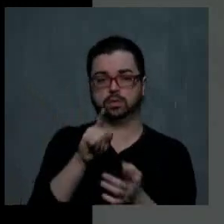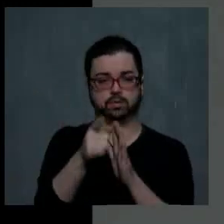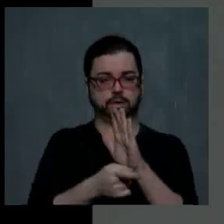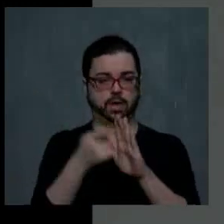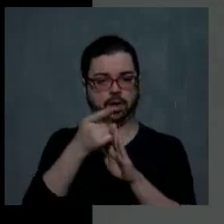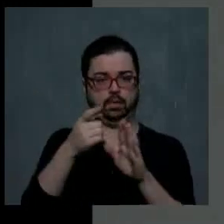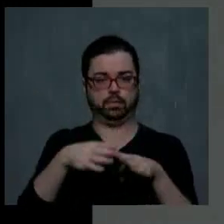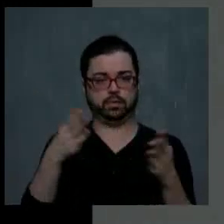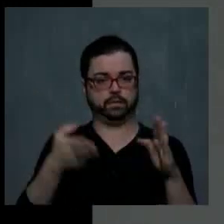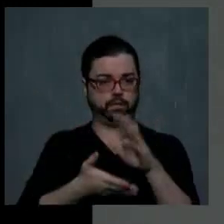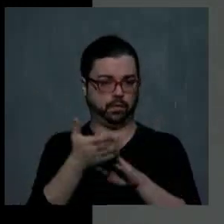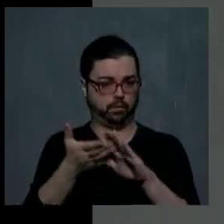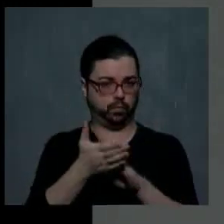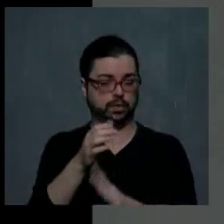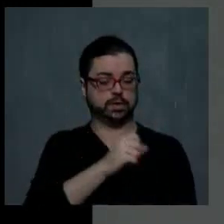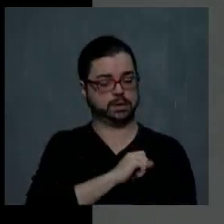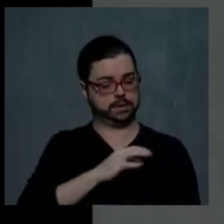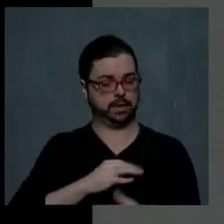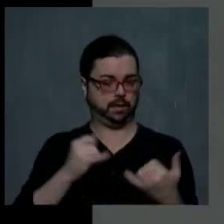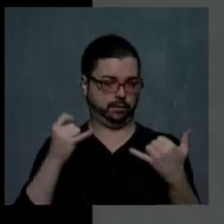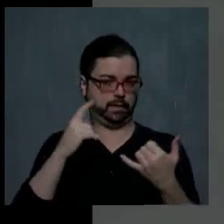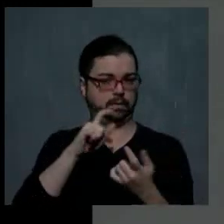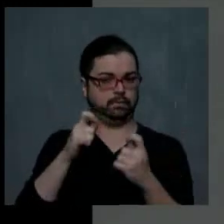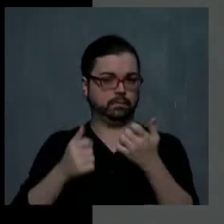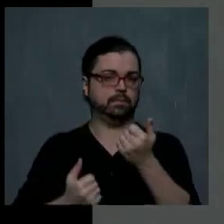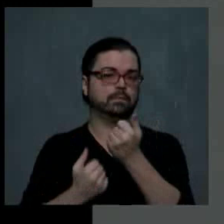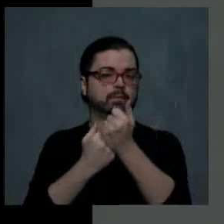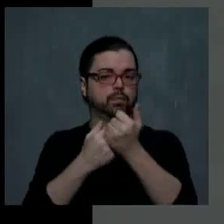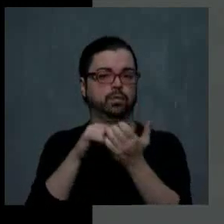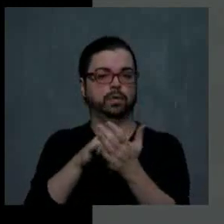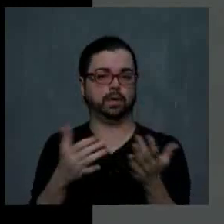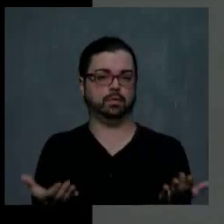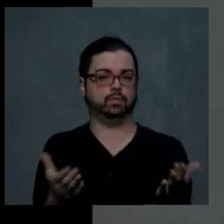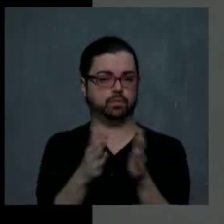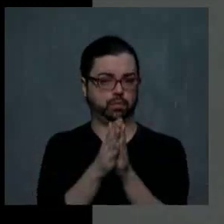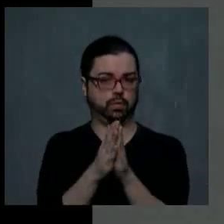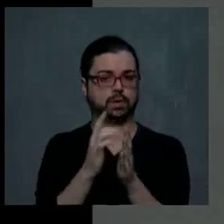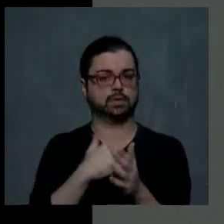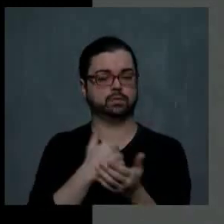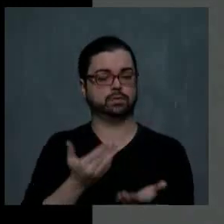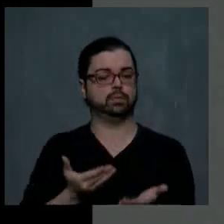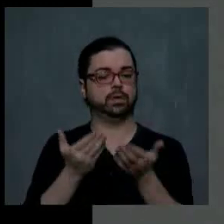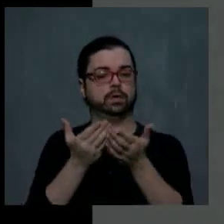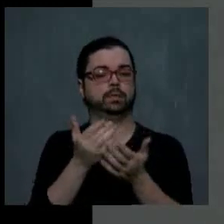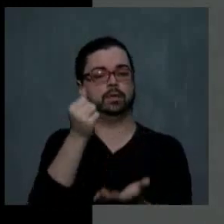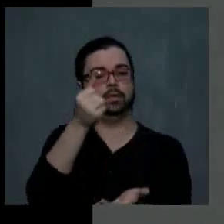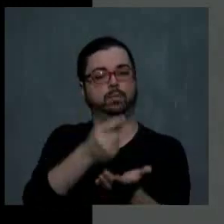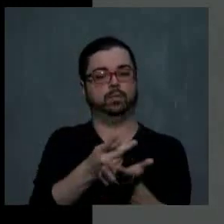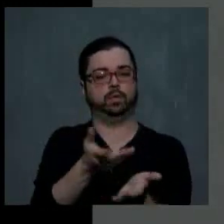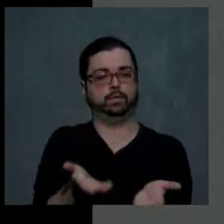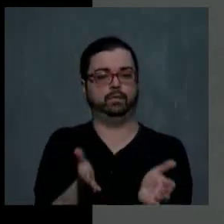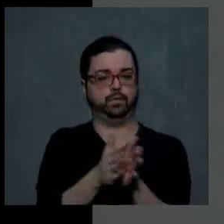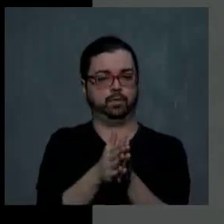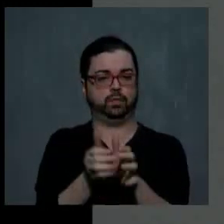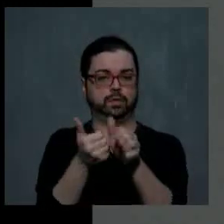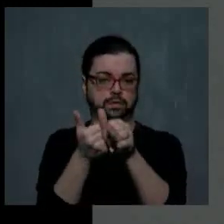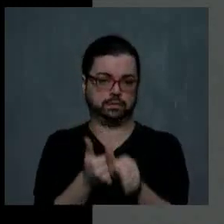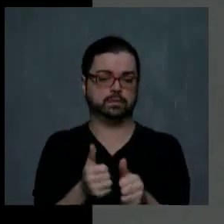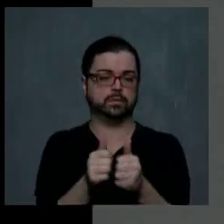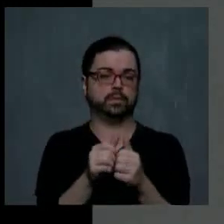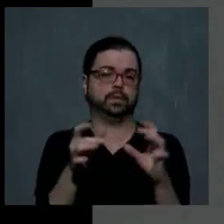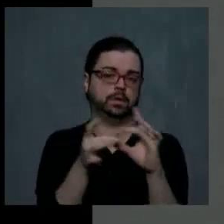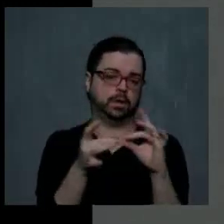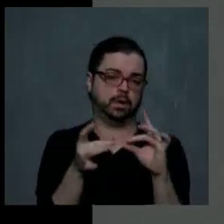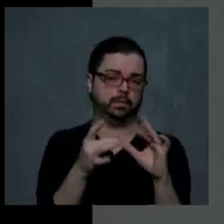operation, staff is supportive of the request. Staff recommends approval of the request, subject to compliance with the comments and conditions as outlined